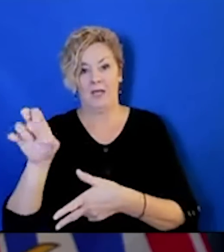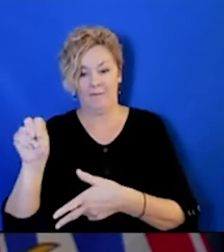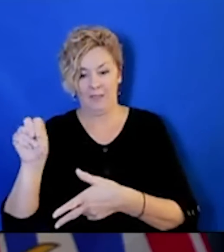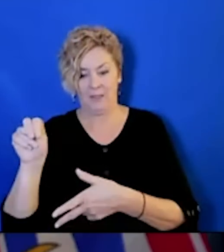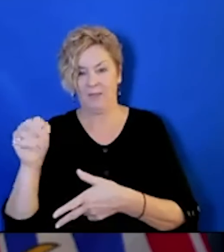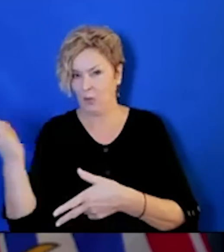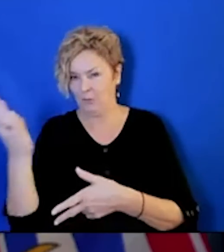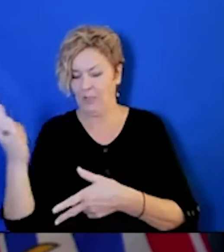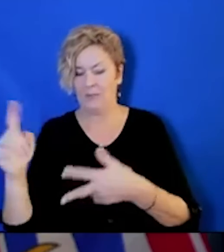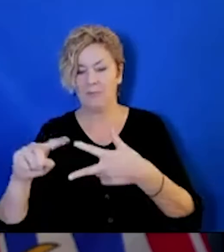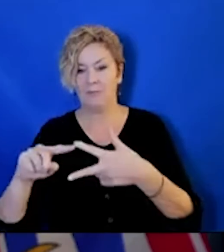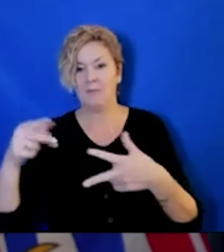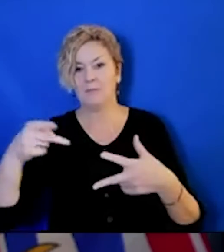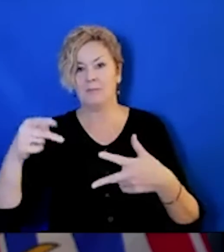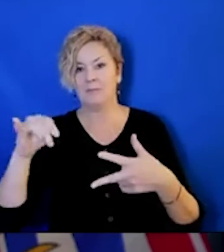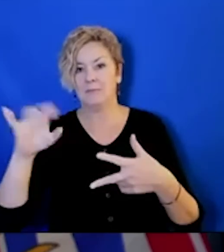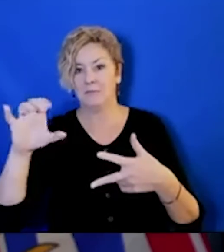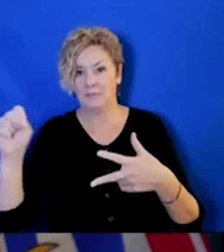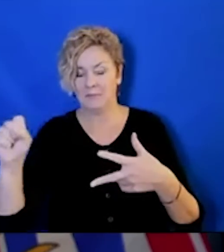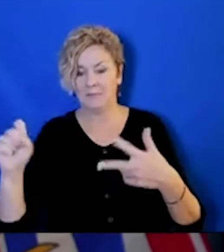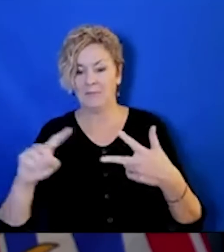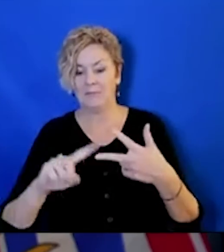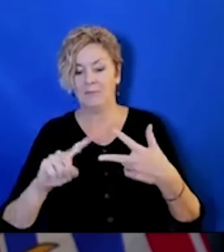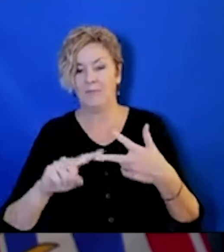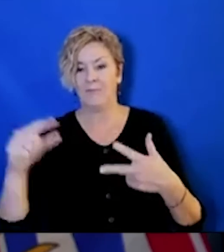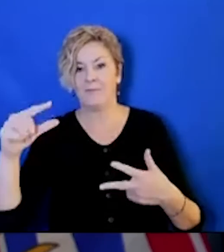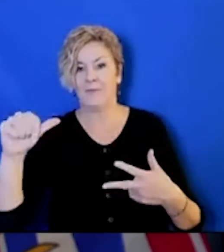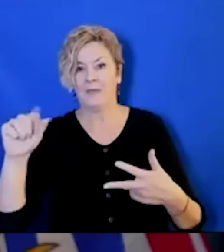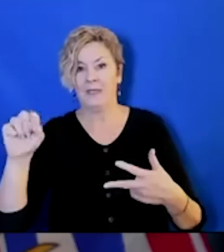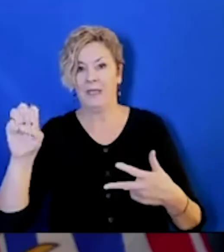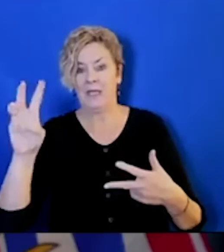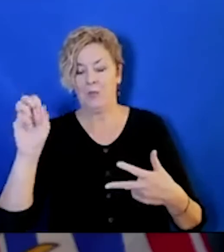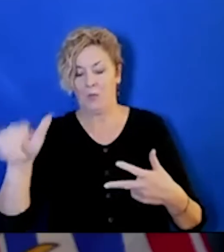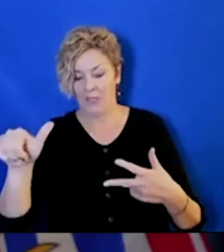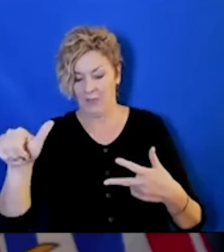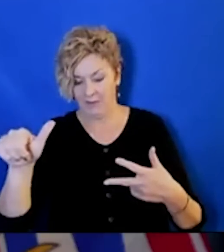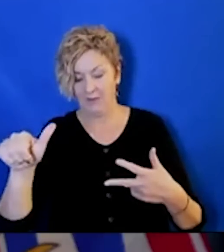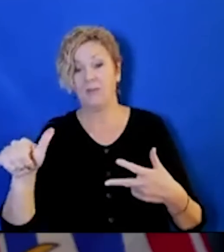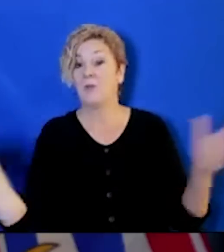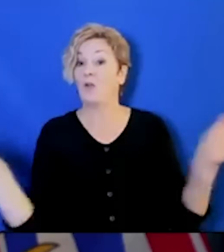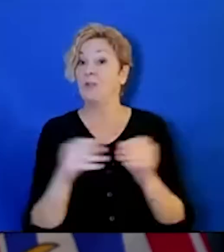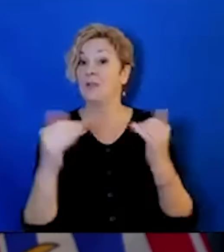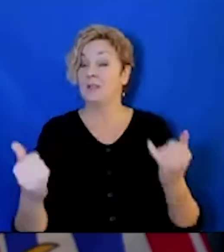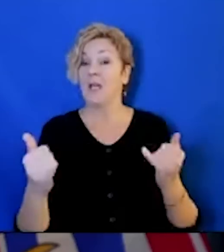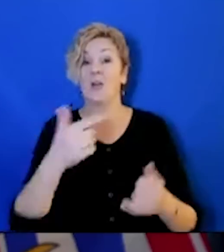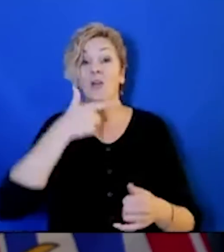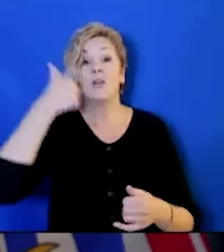1,255 people, 715 residents who have been affected, and 535 staff.